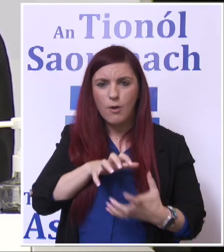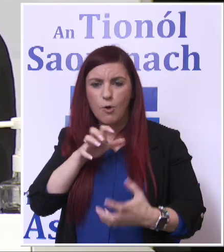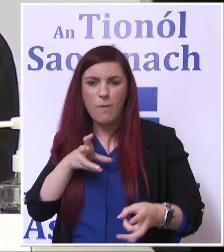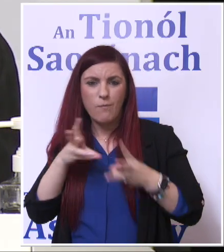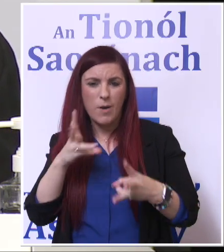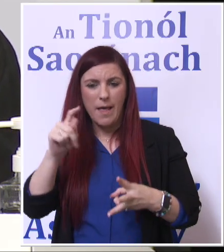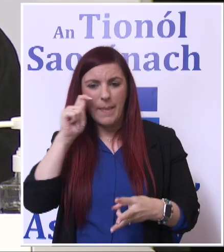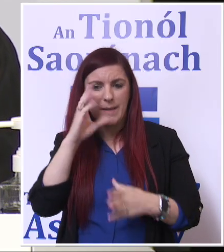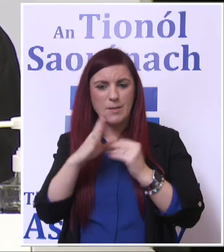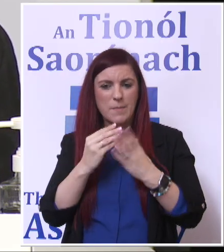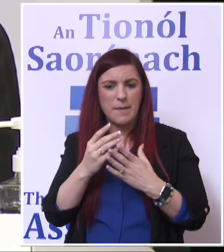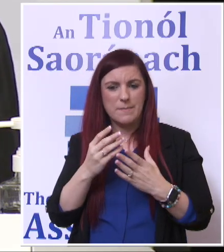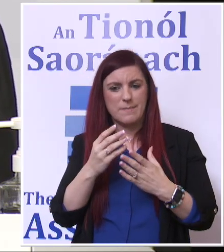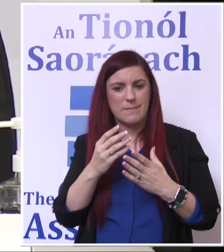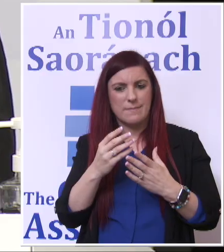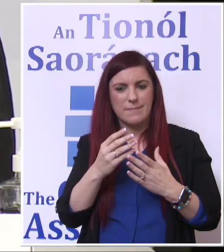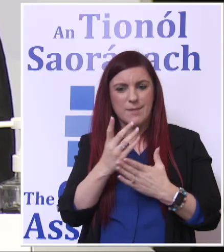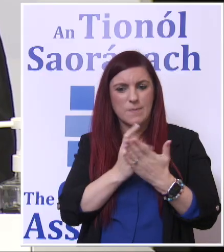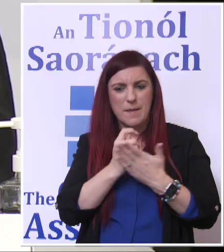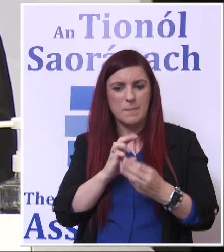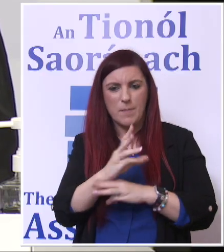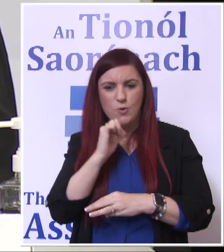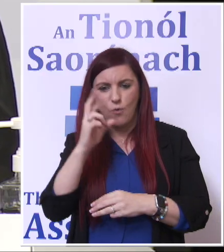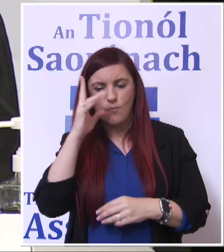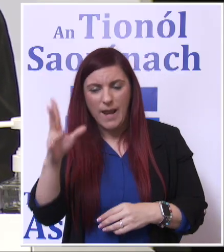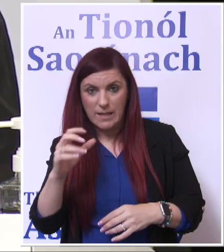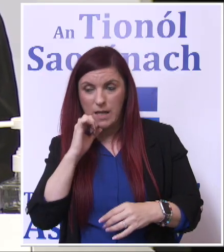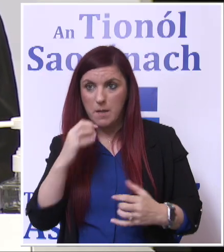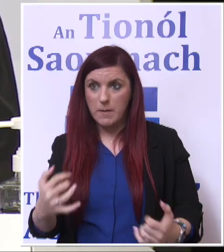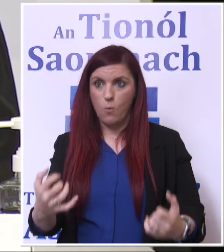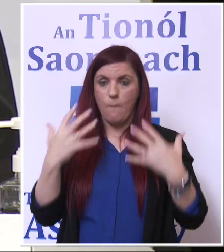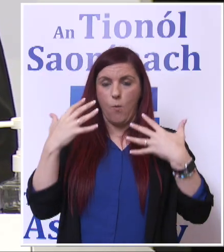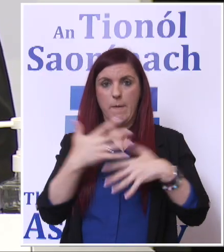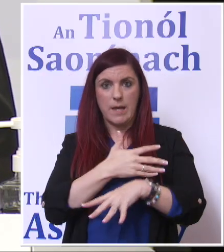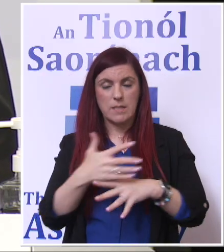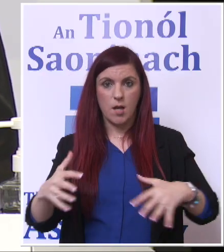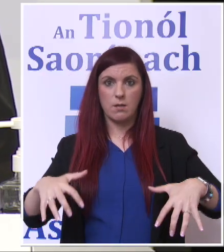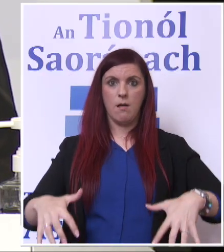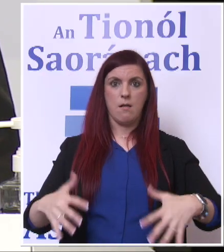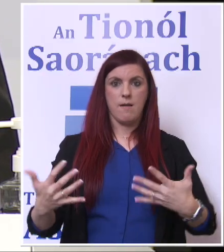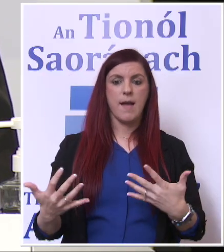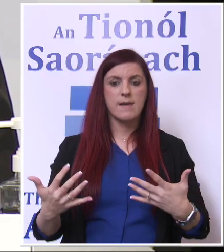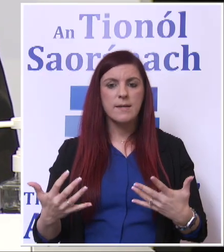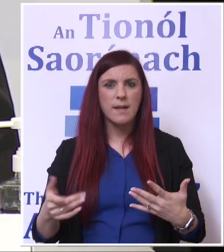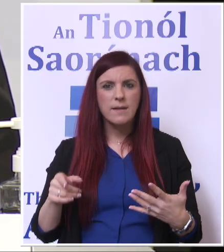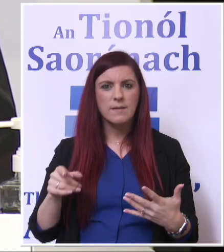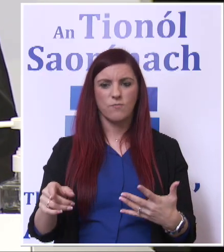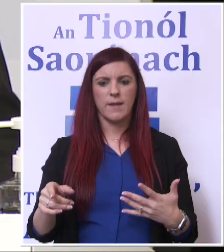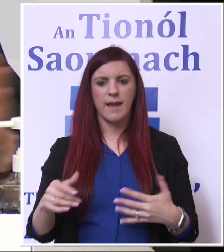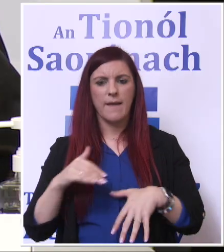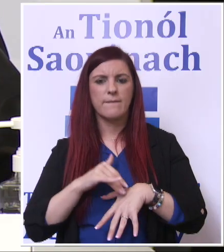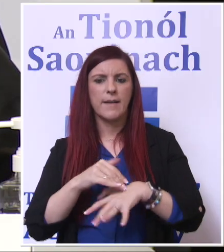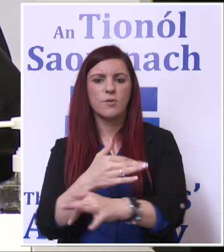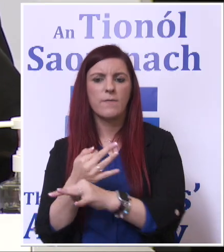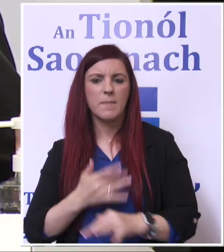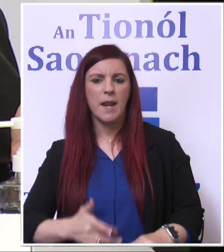people don't realise, and it is a bit daunting, and it does really ease into your family life, because either